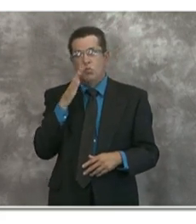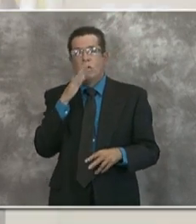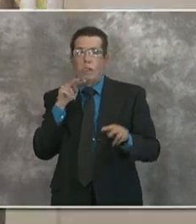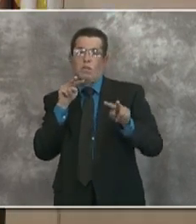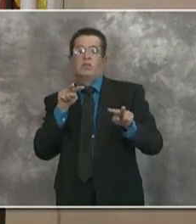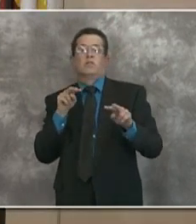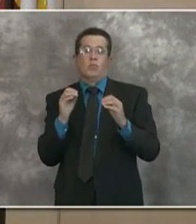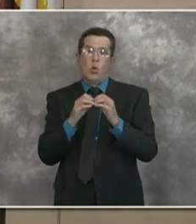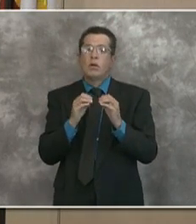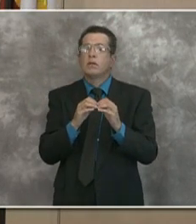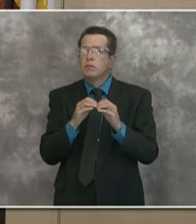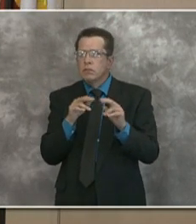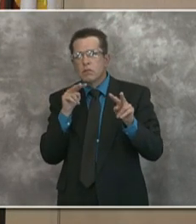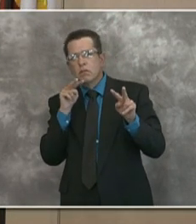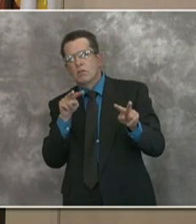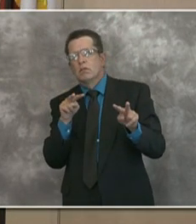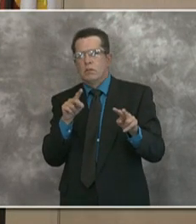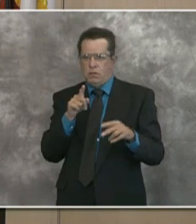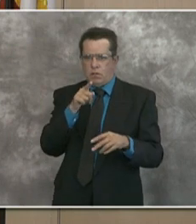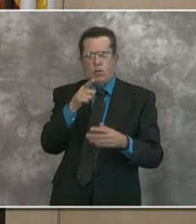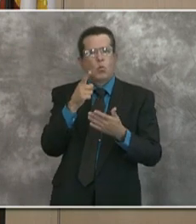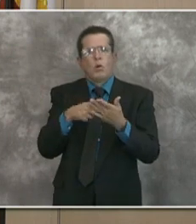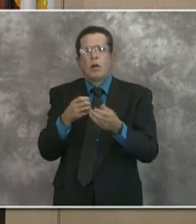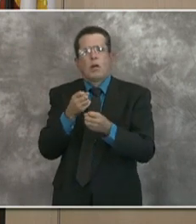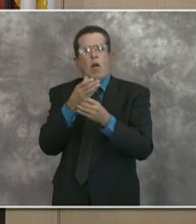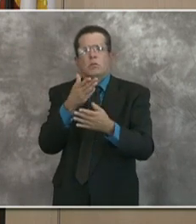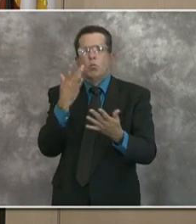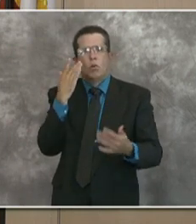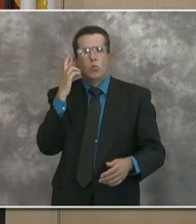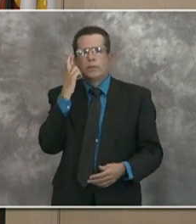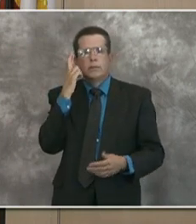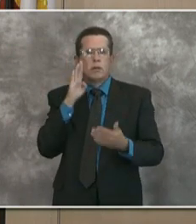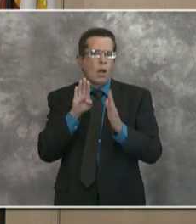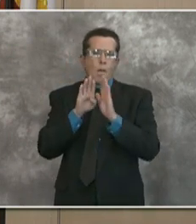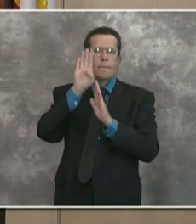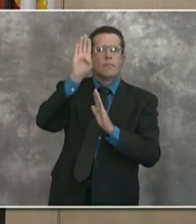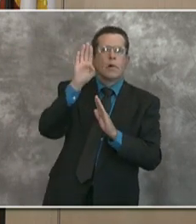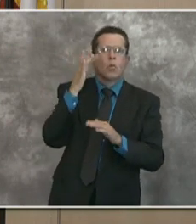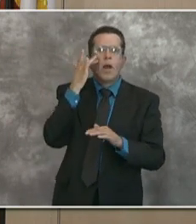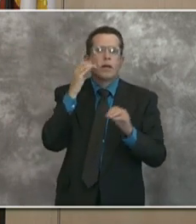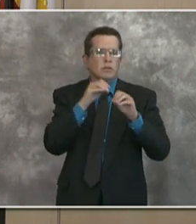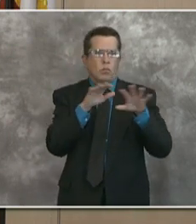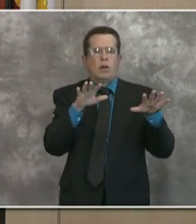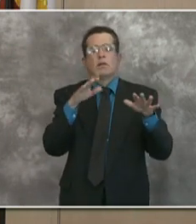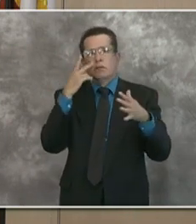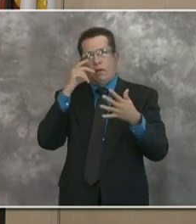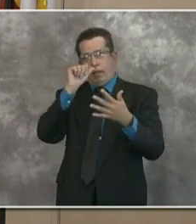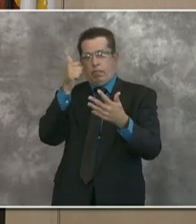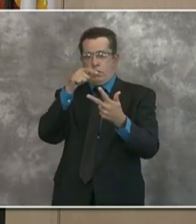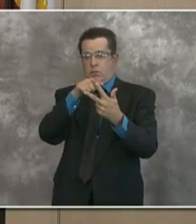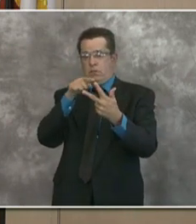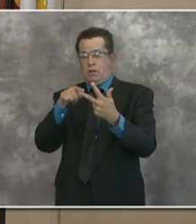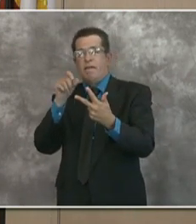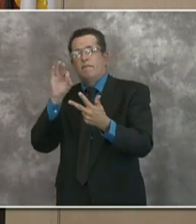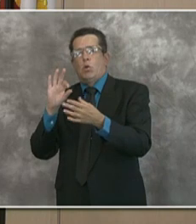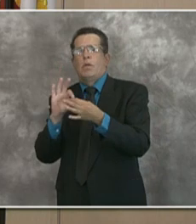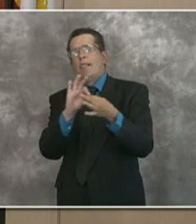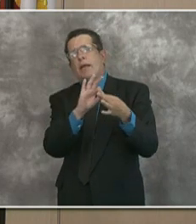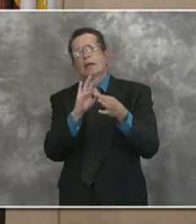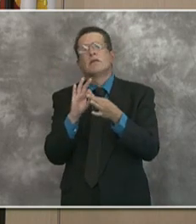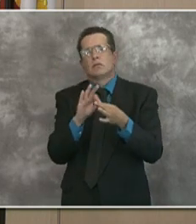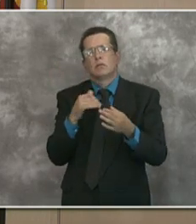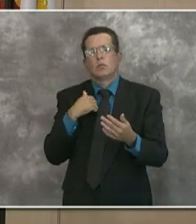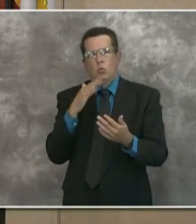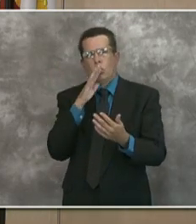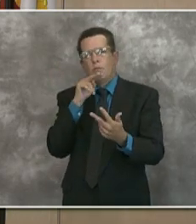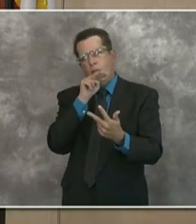look more closely at what are the causes associated with that, and if any of the other triggers are related.